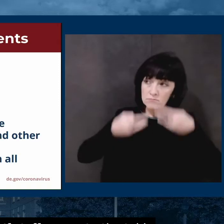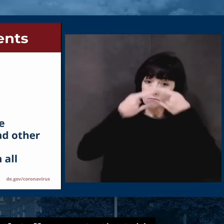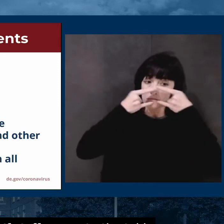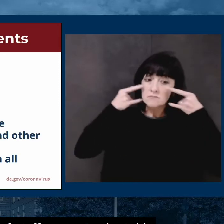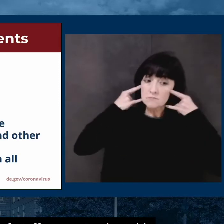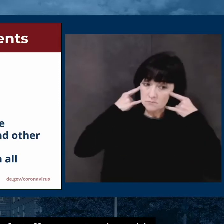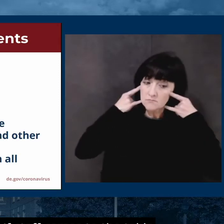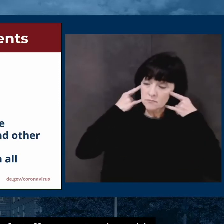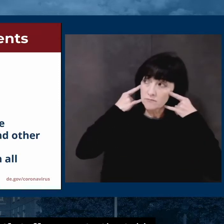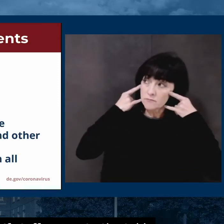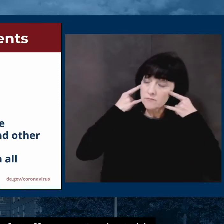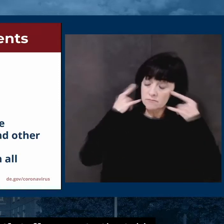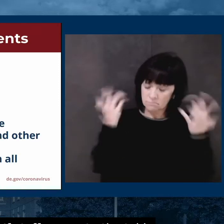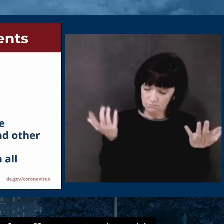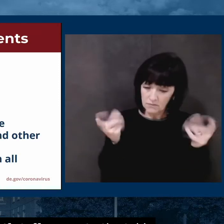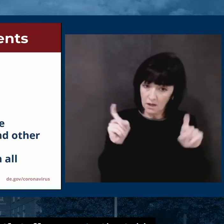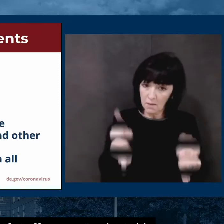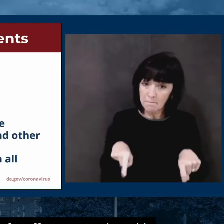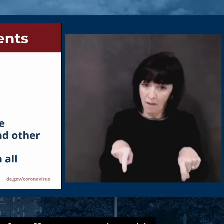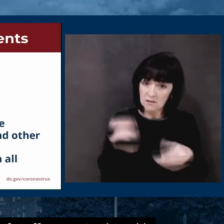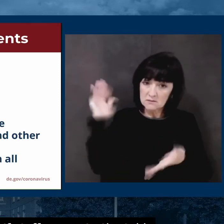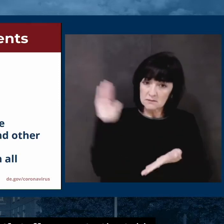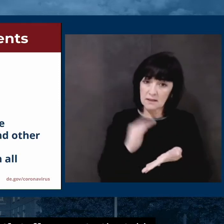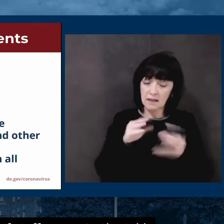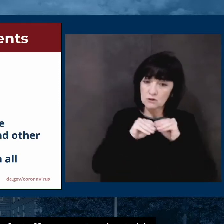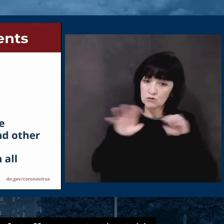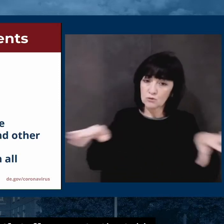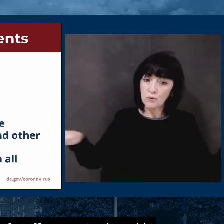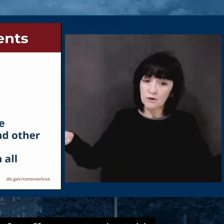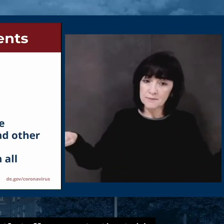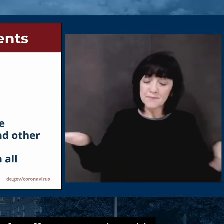face coverings back on. And then